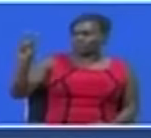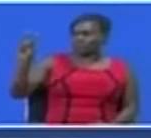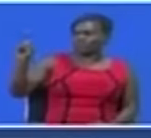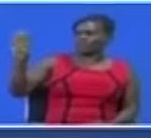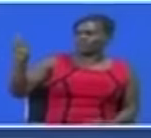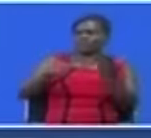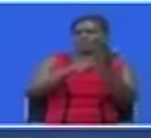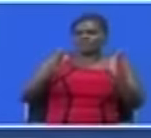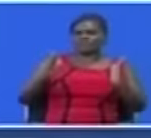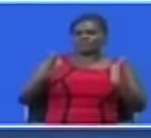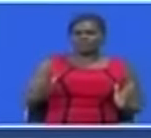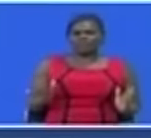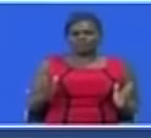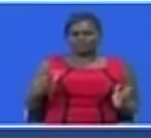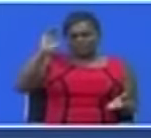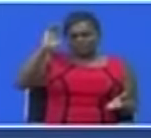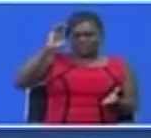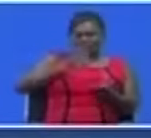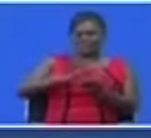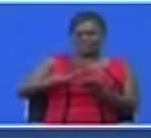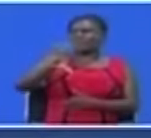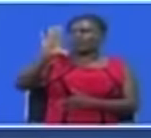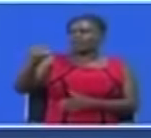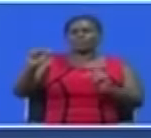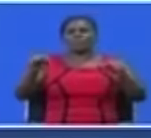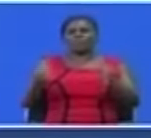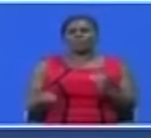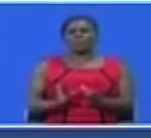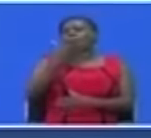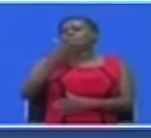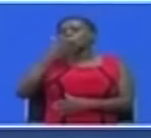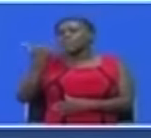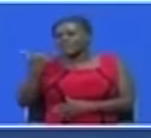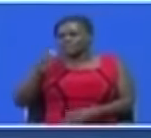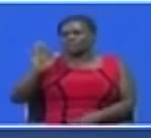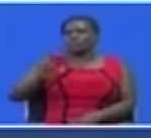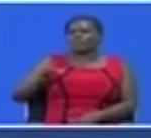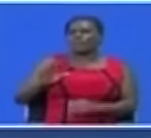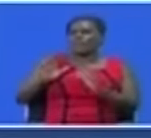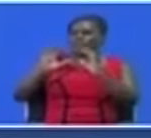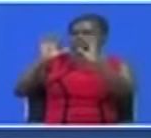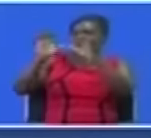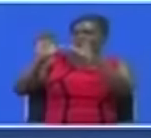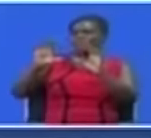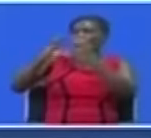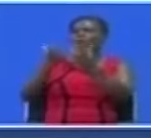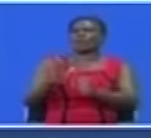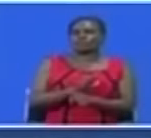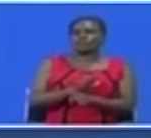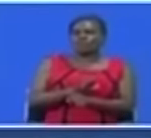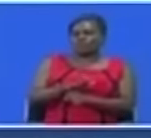WNBA star Chinny Ogwumike believes Africa has the potential to produce the best female basketballers in the